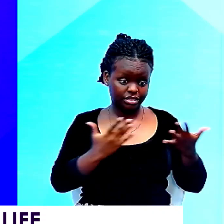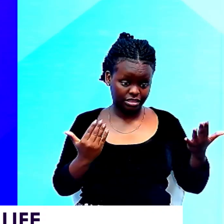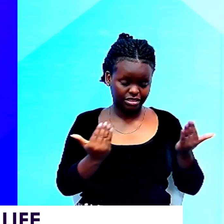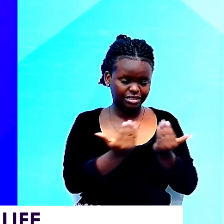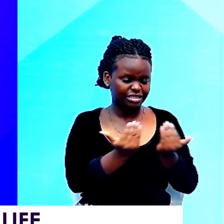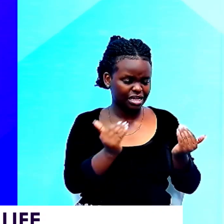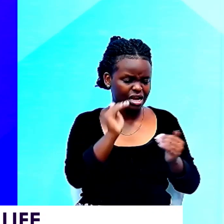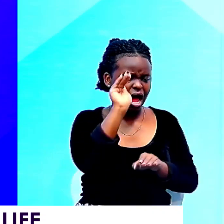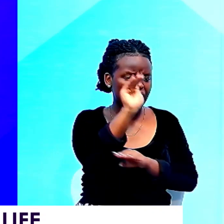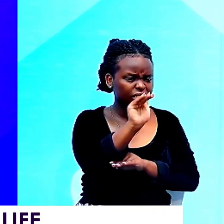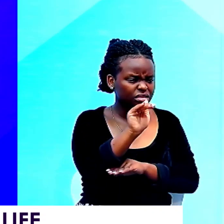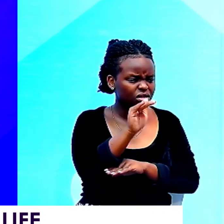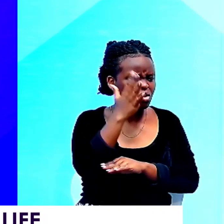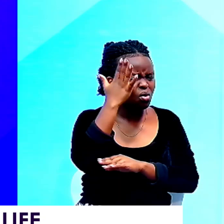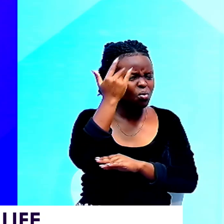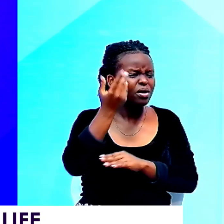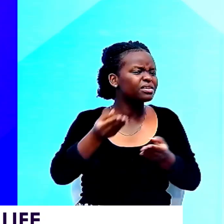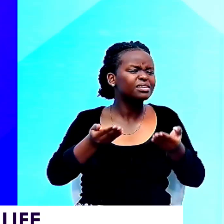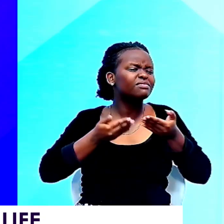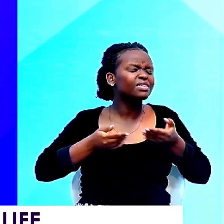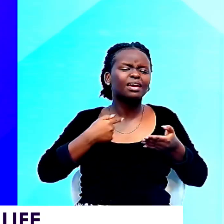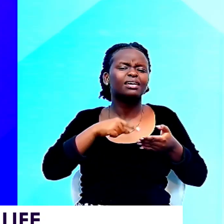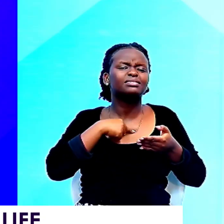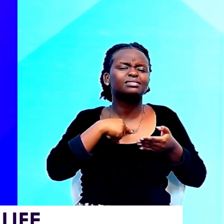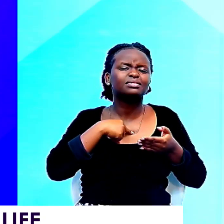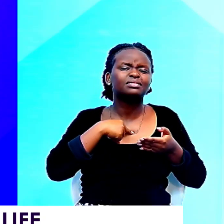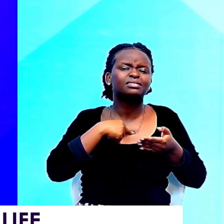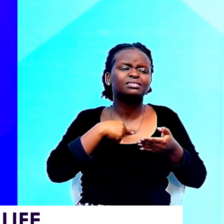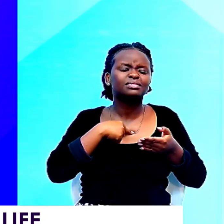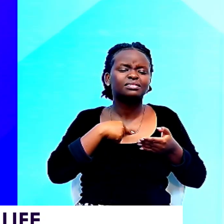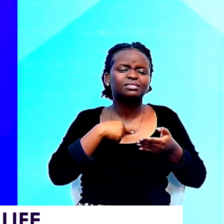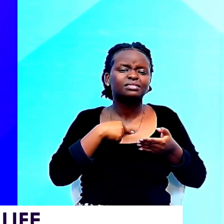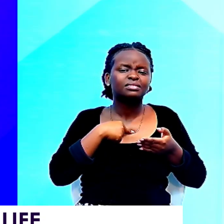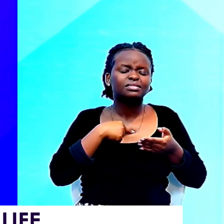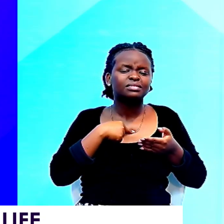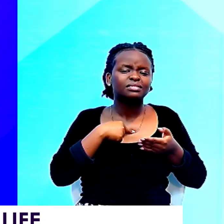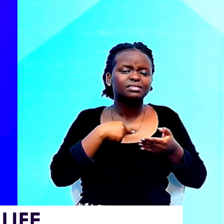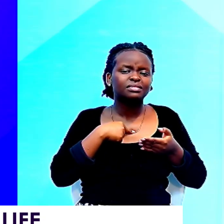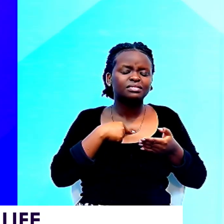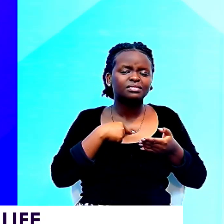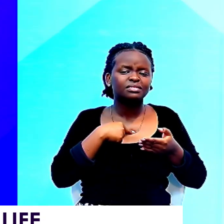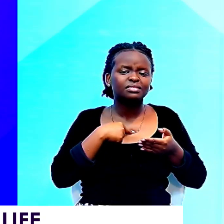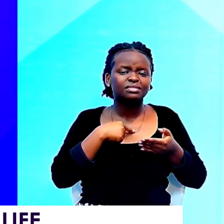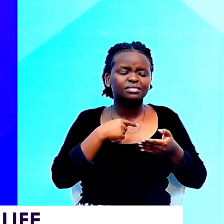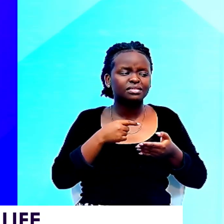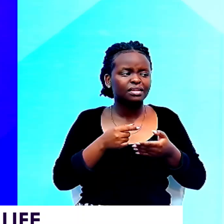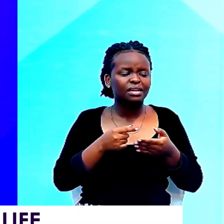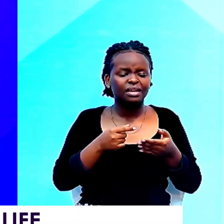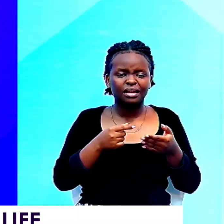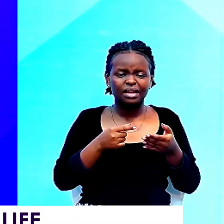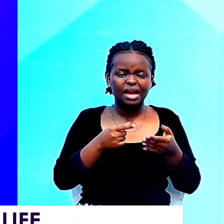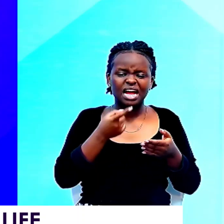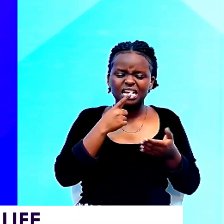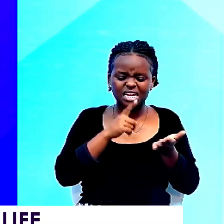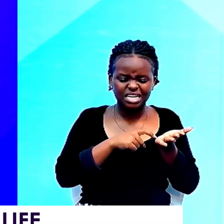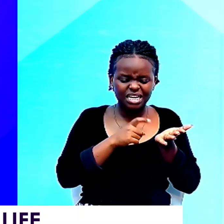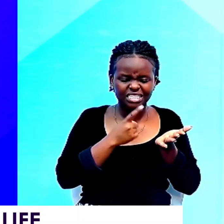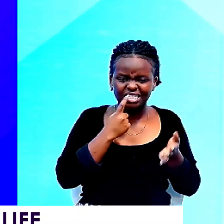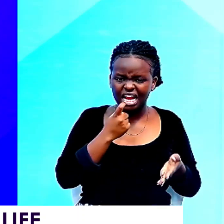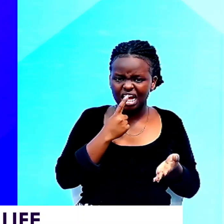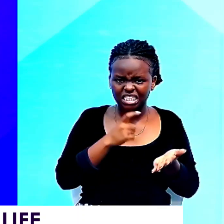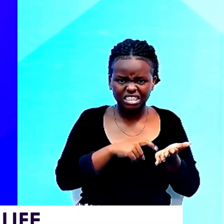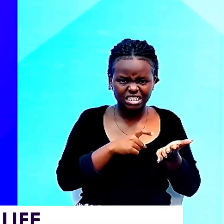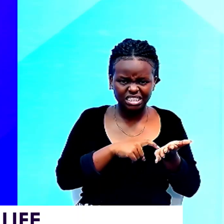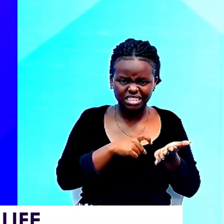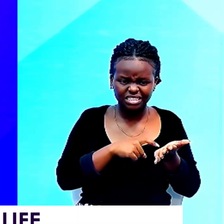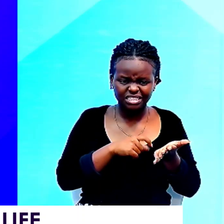ask, why are you giving us maragwe and rice? Why not chips? You know, children with chips. Yeah,